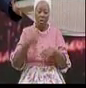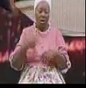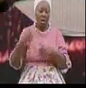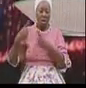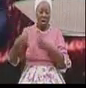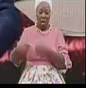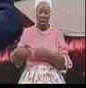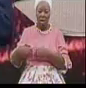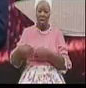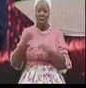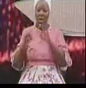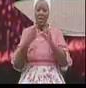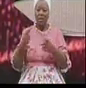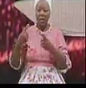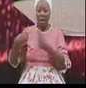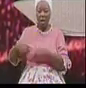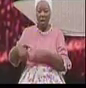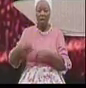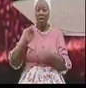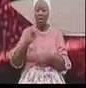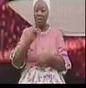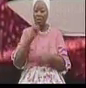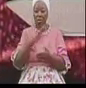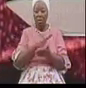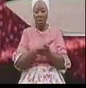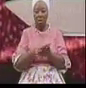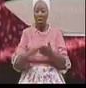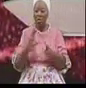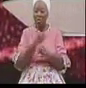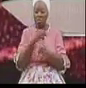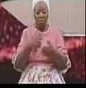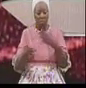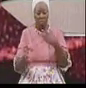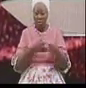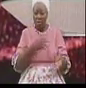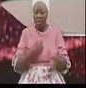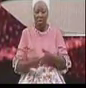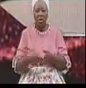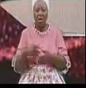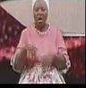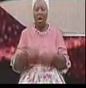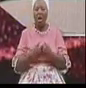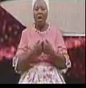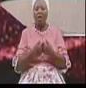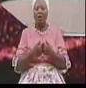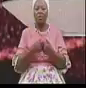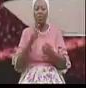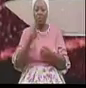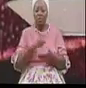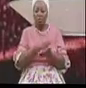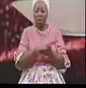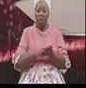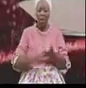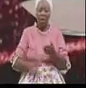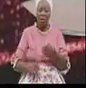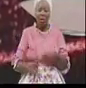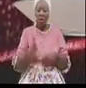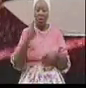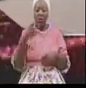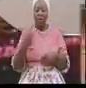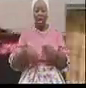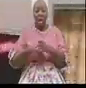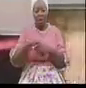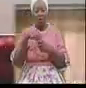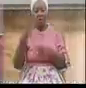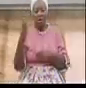heart. If the heart is unclean, no matter how you clean up the outside, in